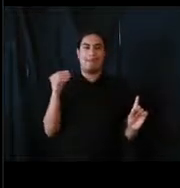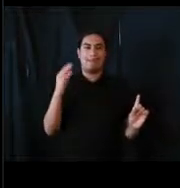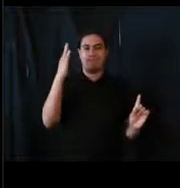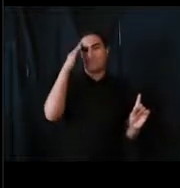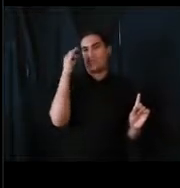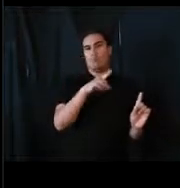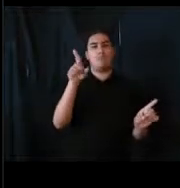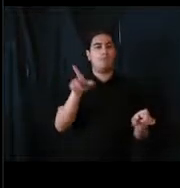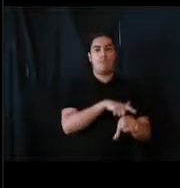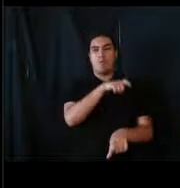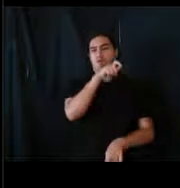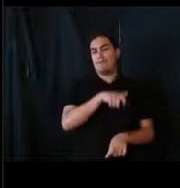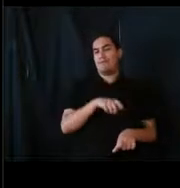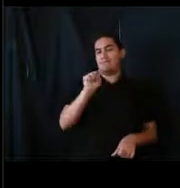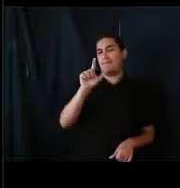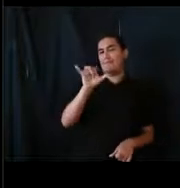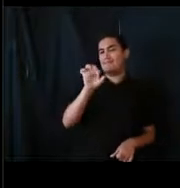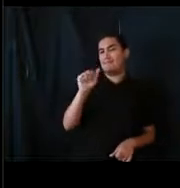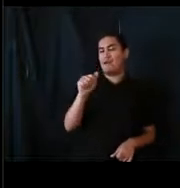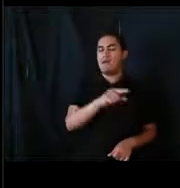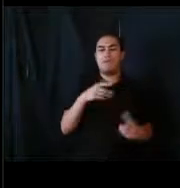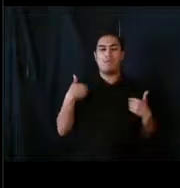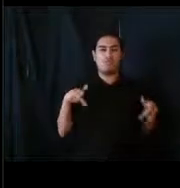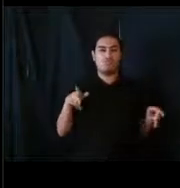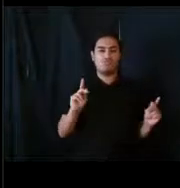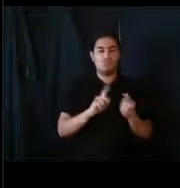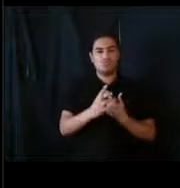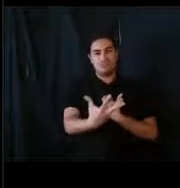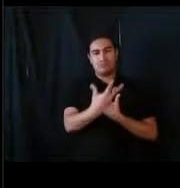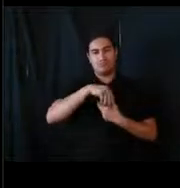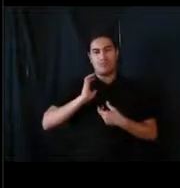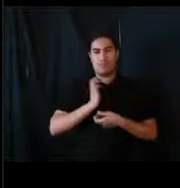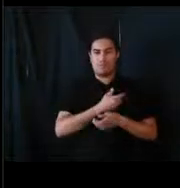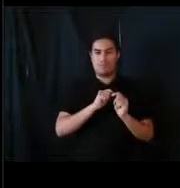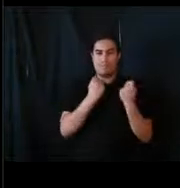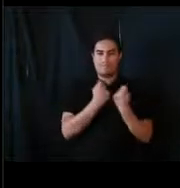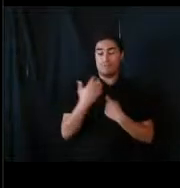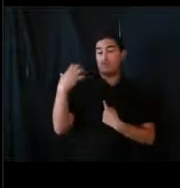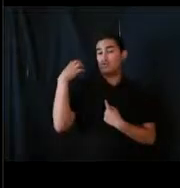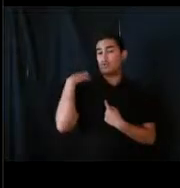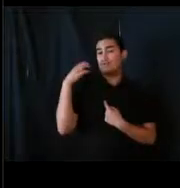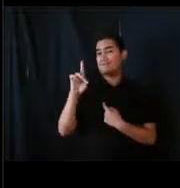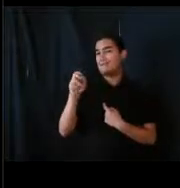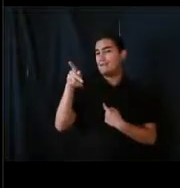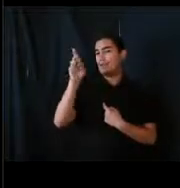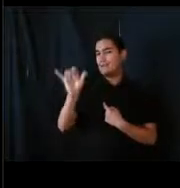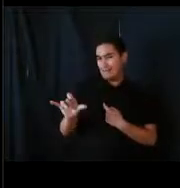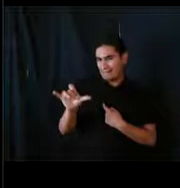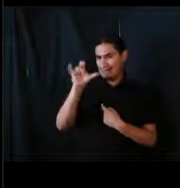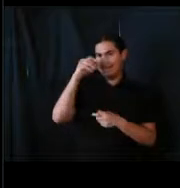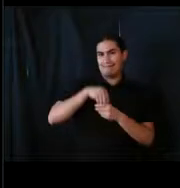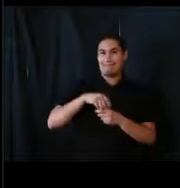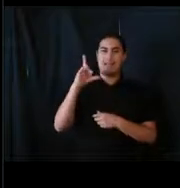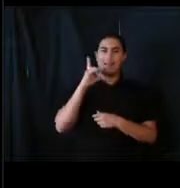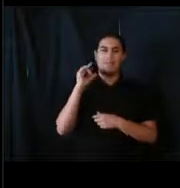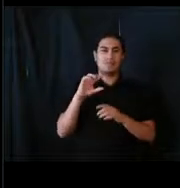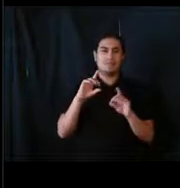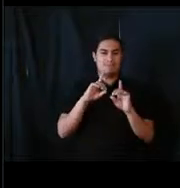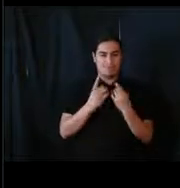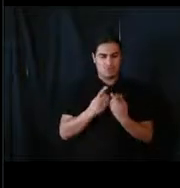very excited to be able to get the opportunity to bring her to our team so she's our chief deputy in the california division so her